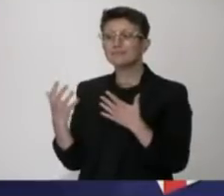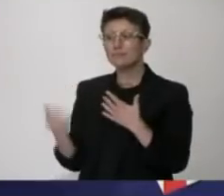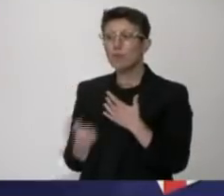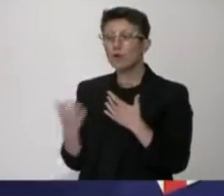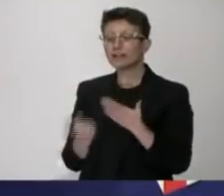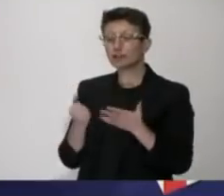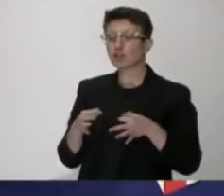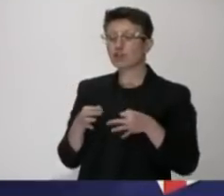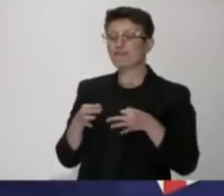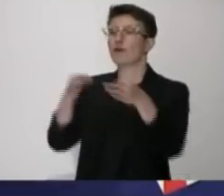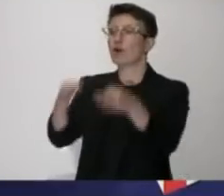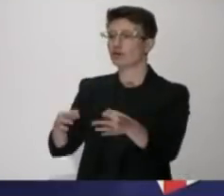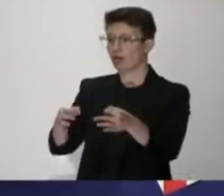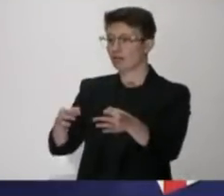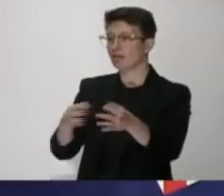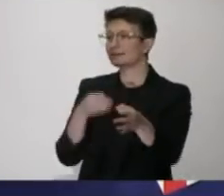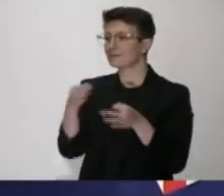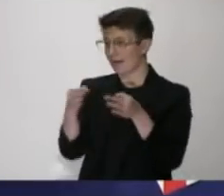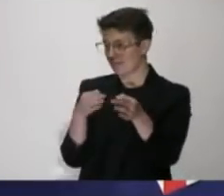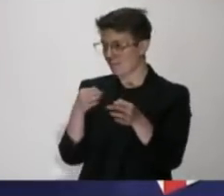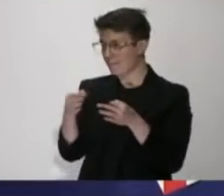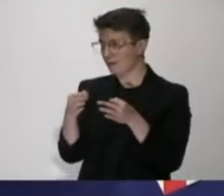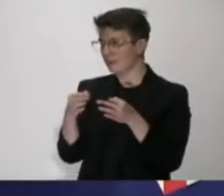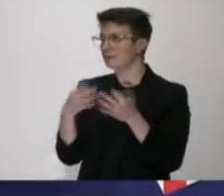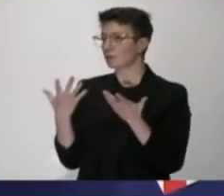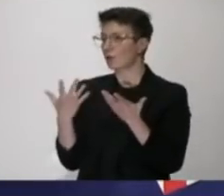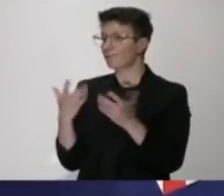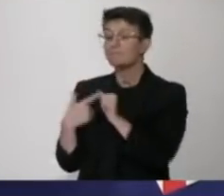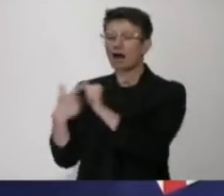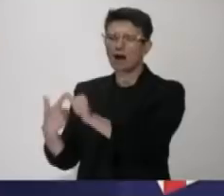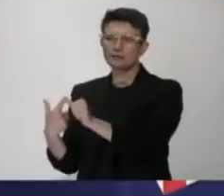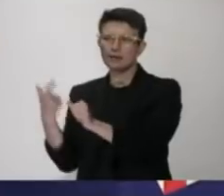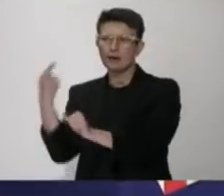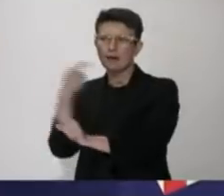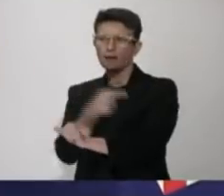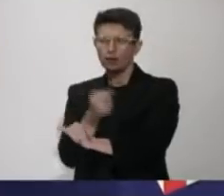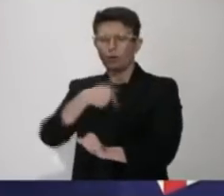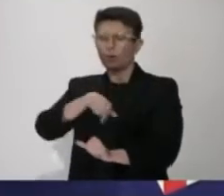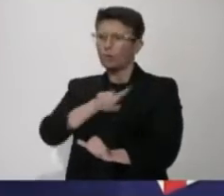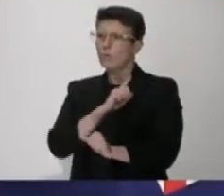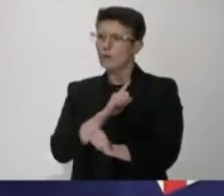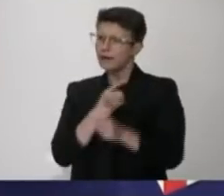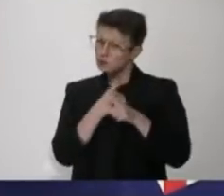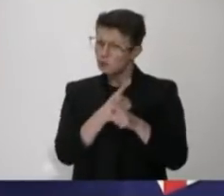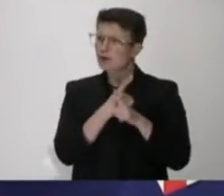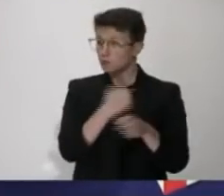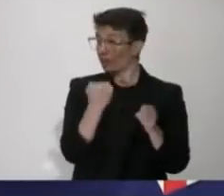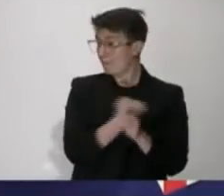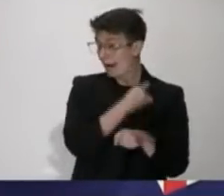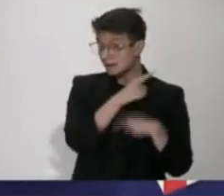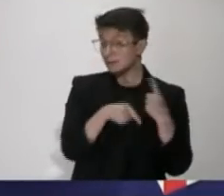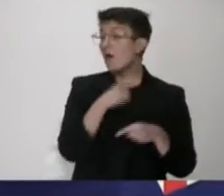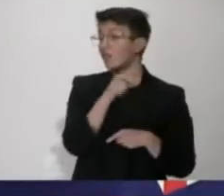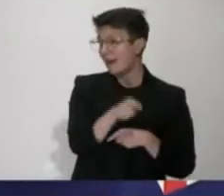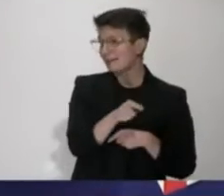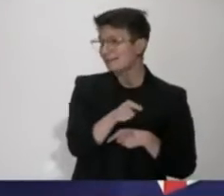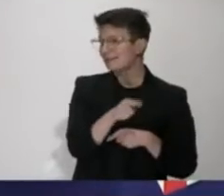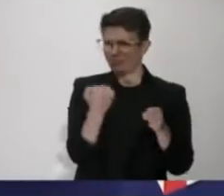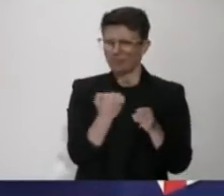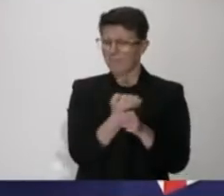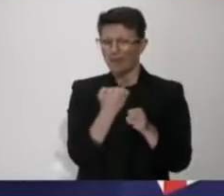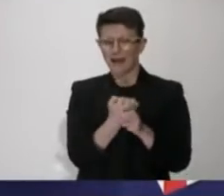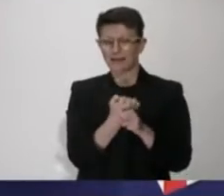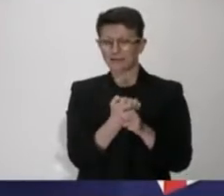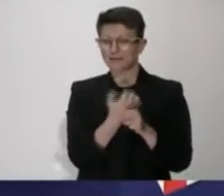But we have been talking with the Reserve Bank about that. There is still a need for it, but talking to the trading banks themselves, that is